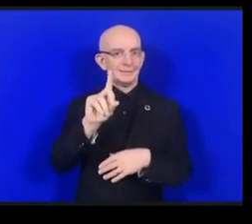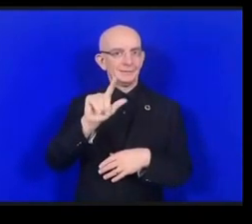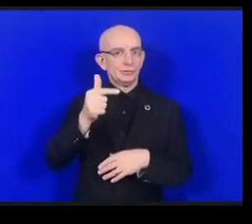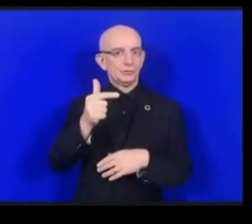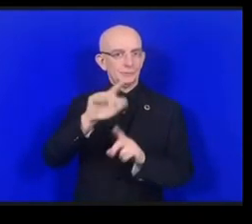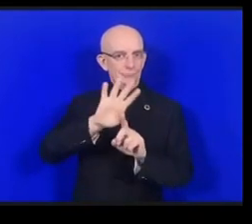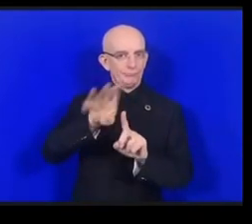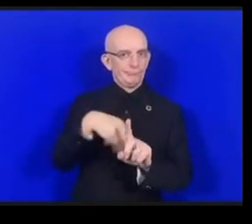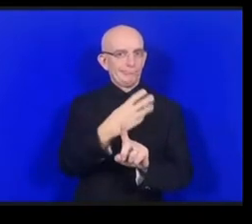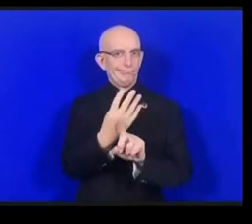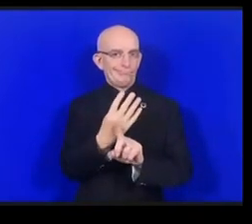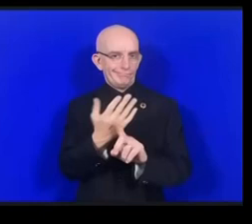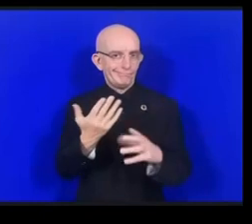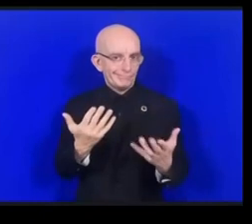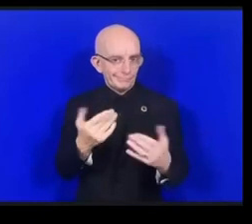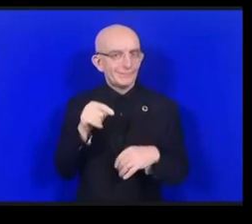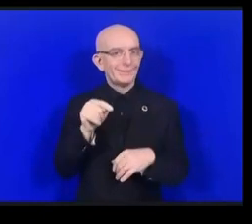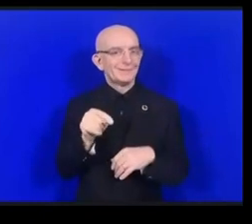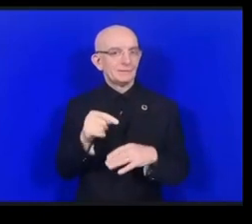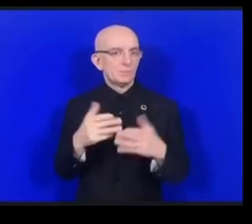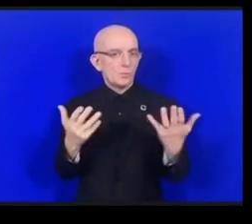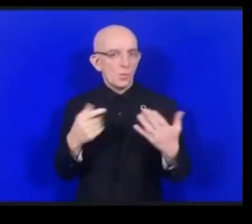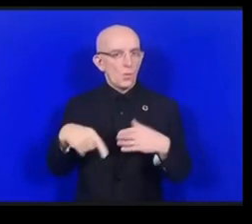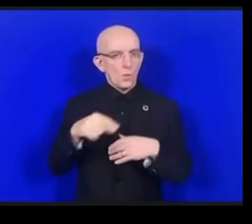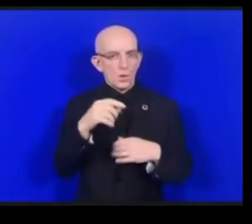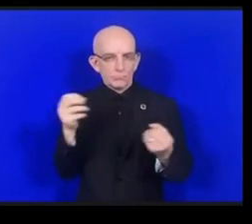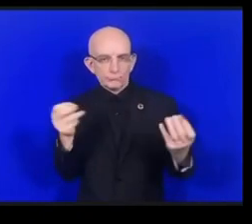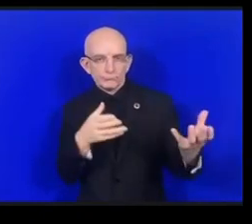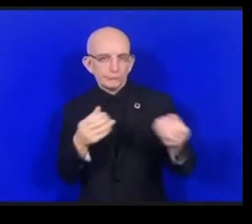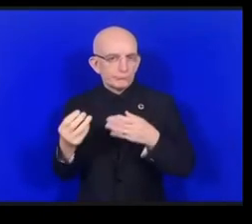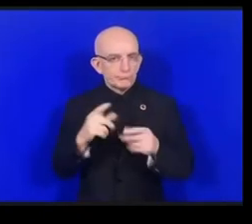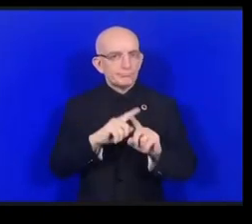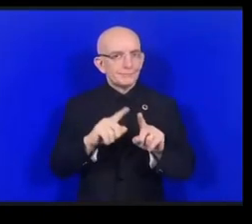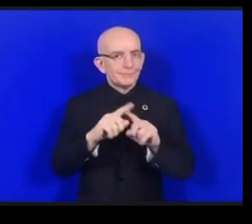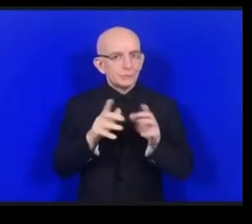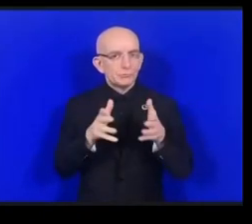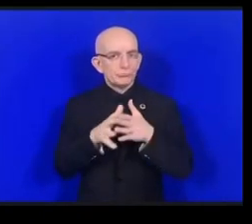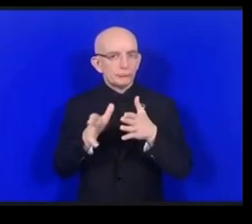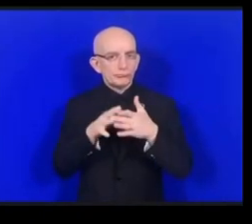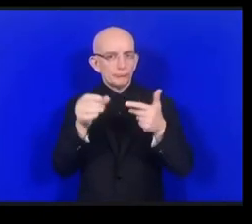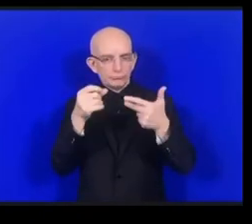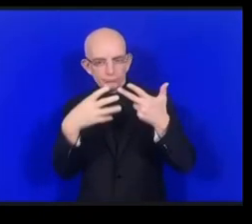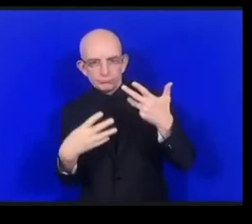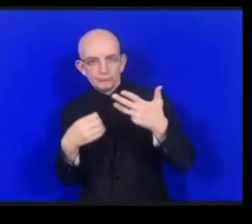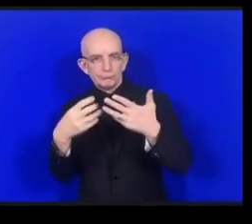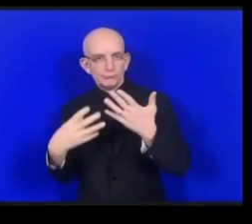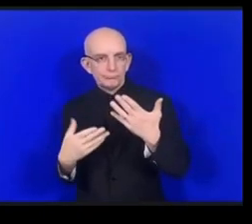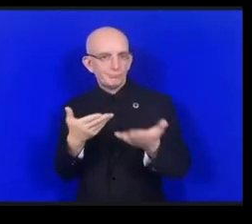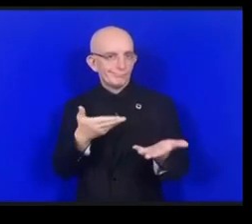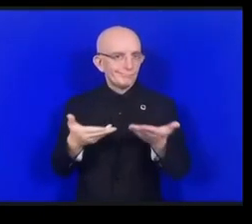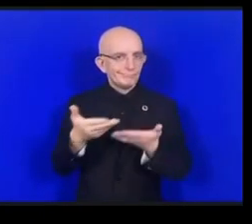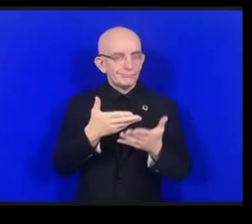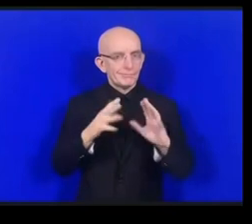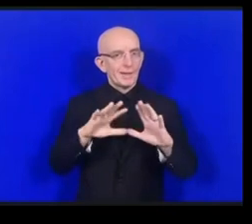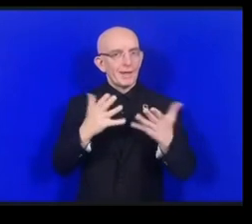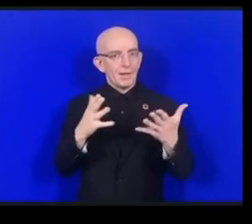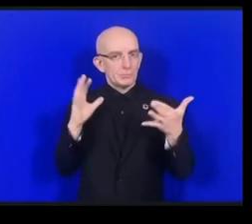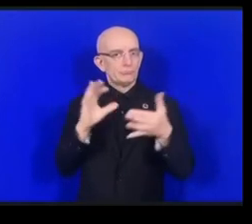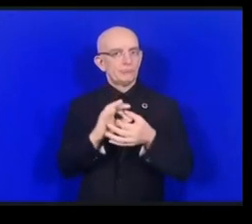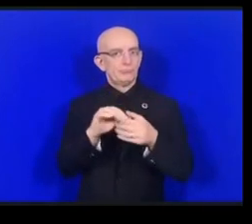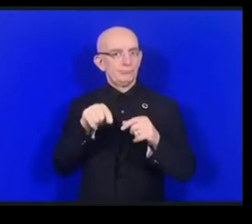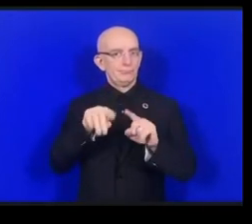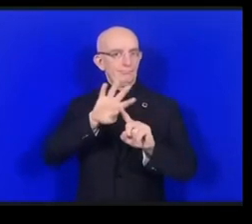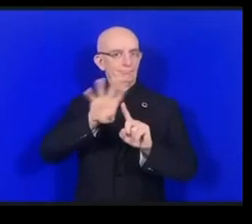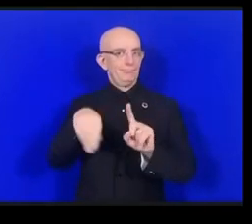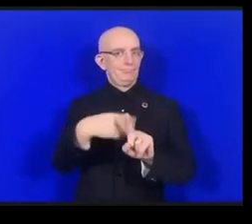to what SGS it's related and this was will also be showcased with the in the next 90 minutes